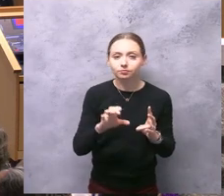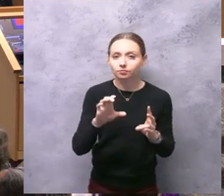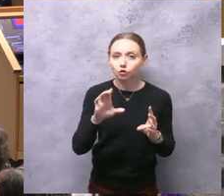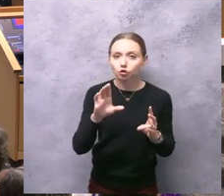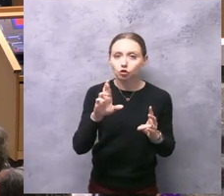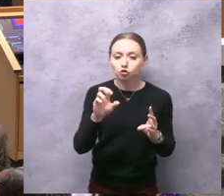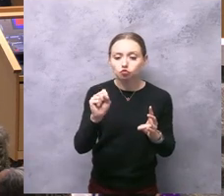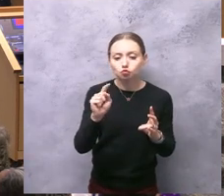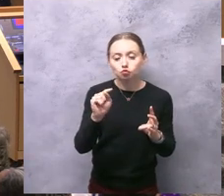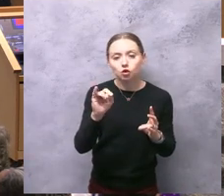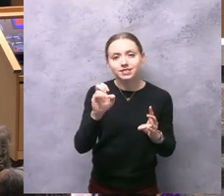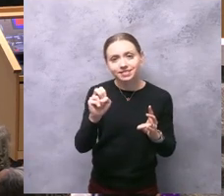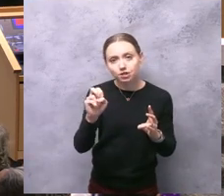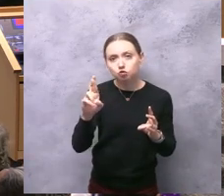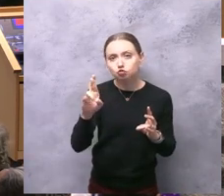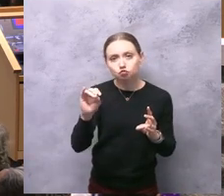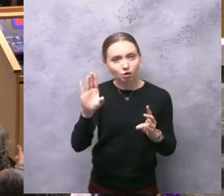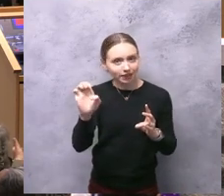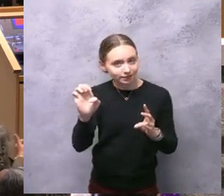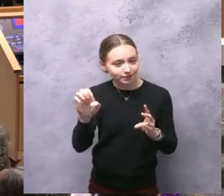Croston Rice,